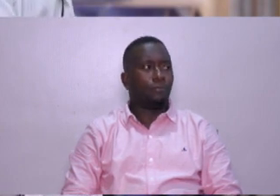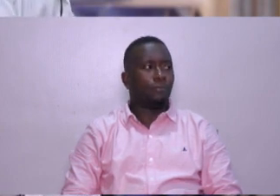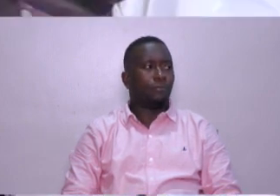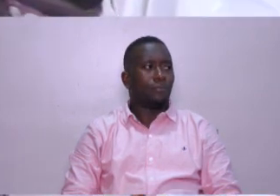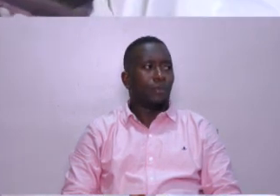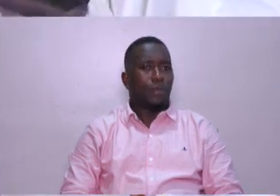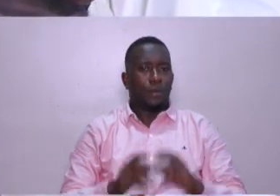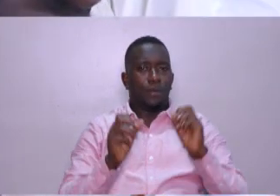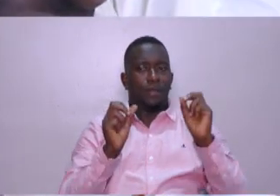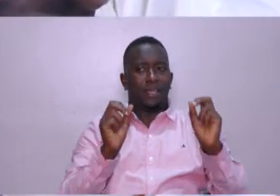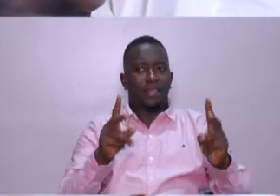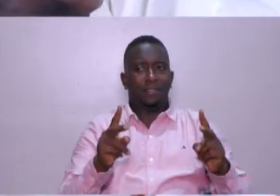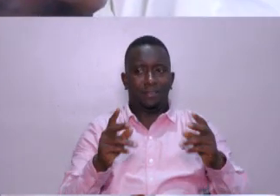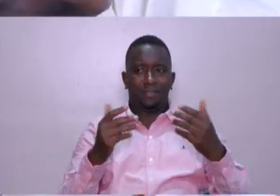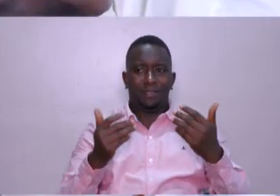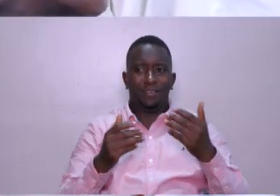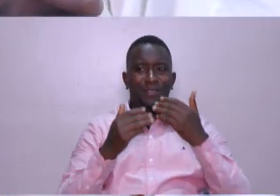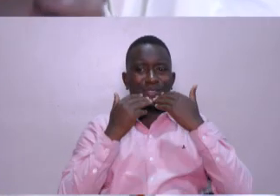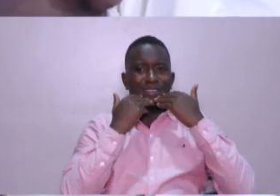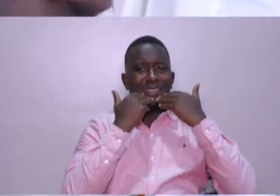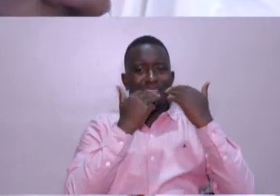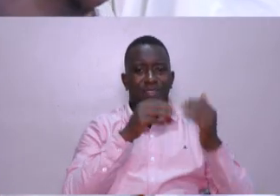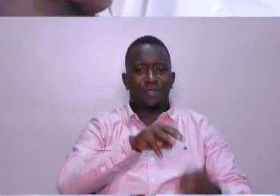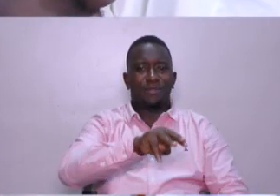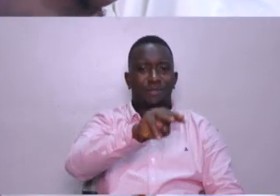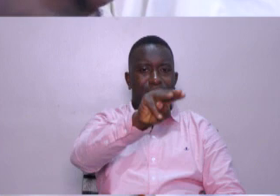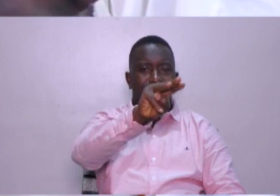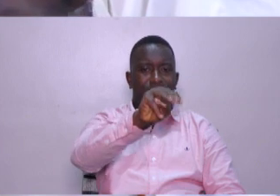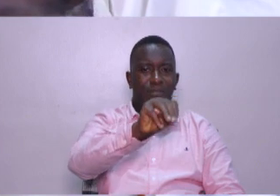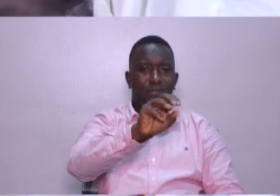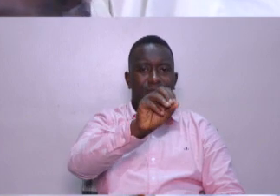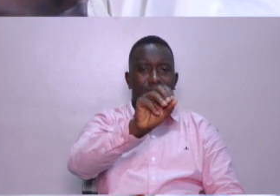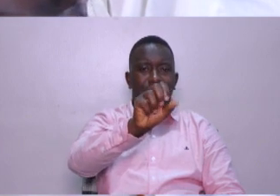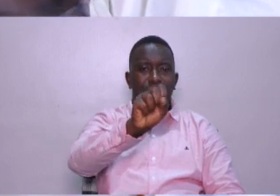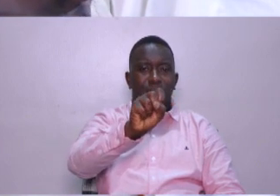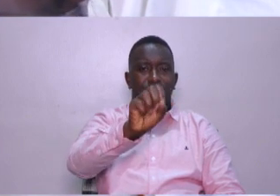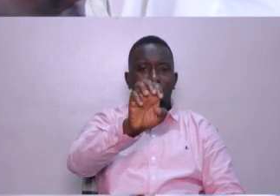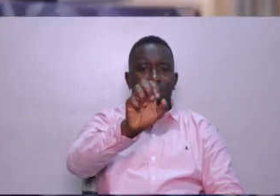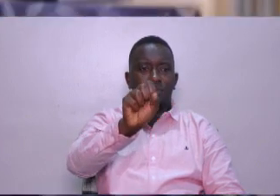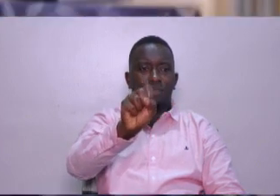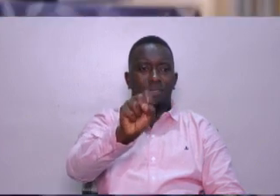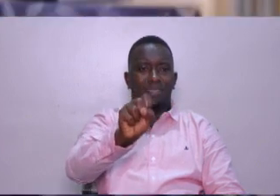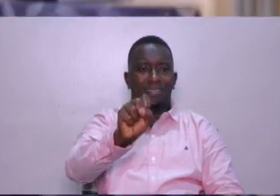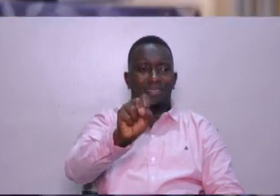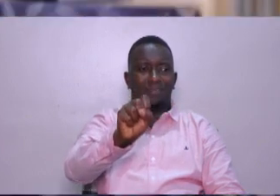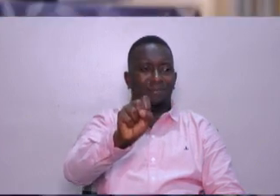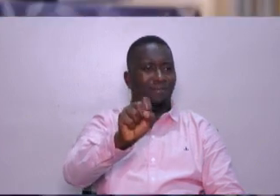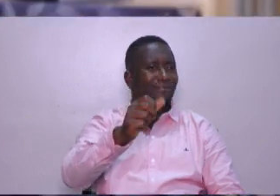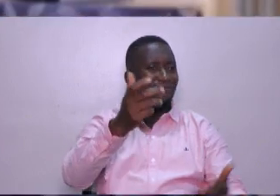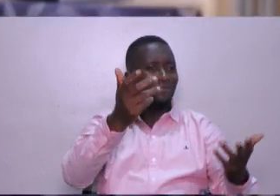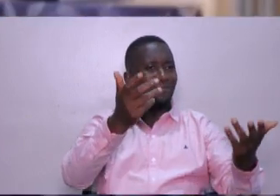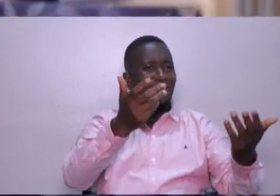Great. Thank you, Moses. So, feedback? Yes,